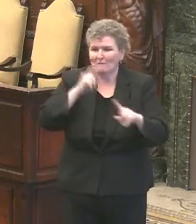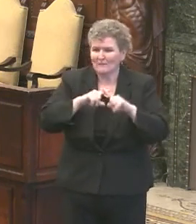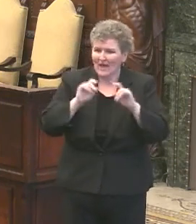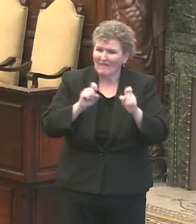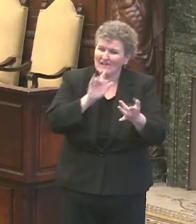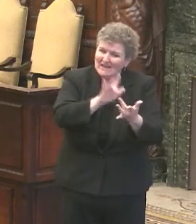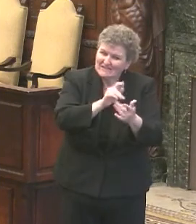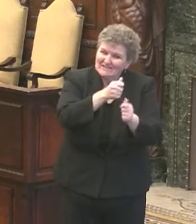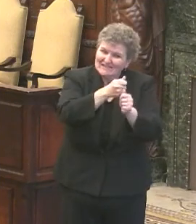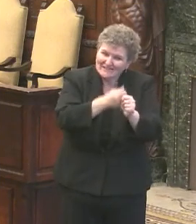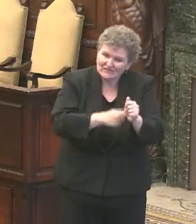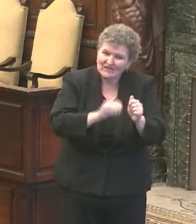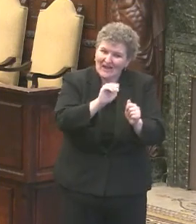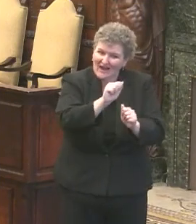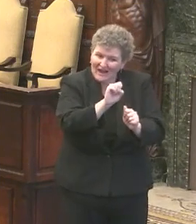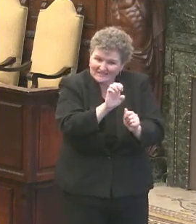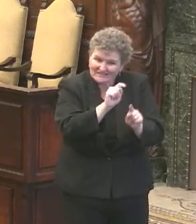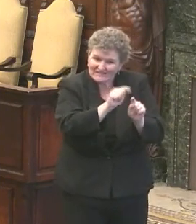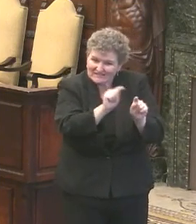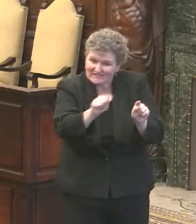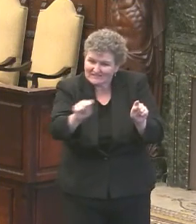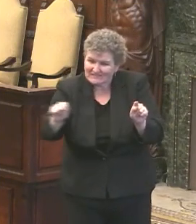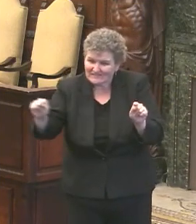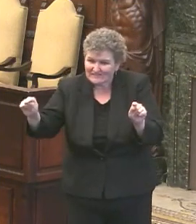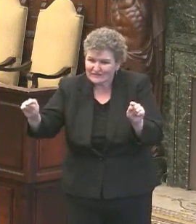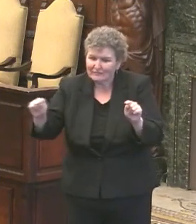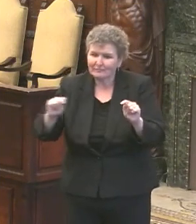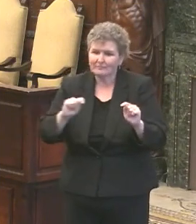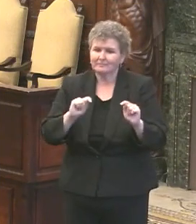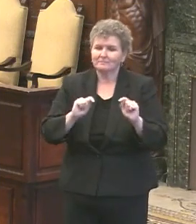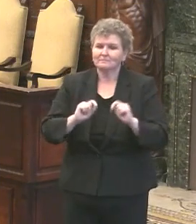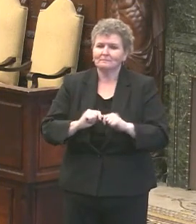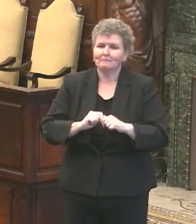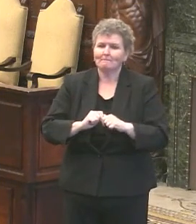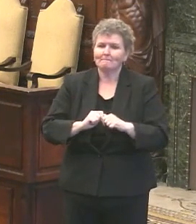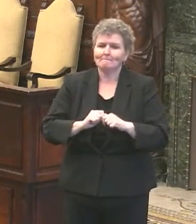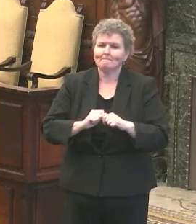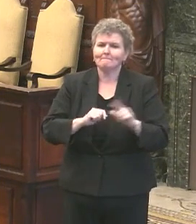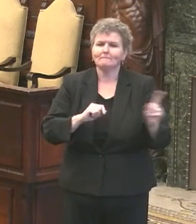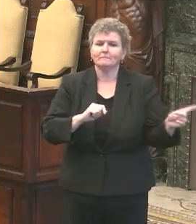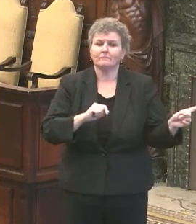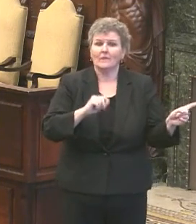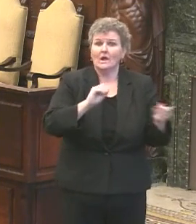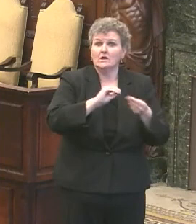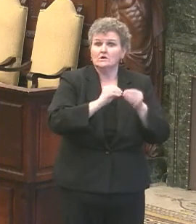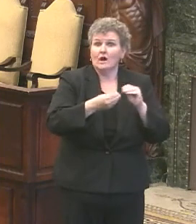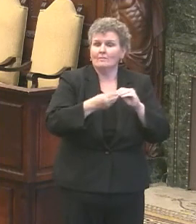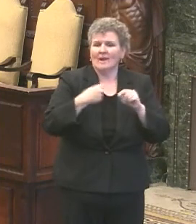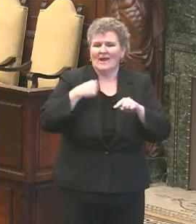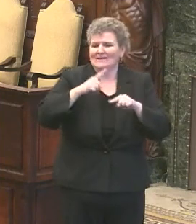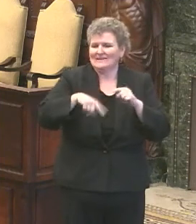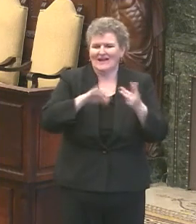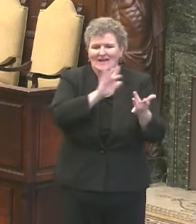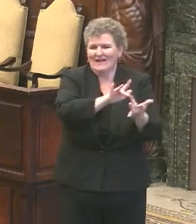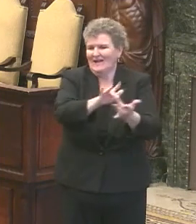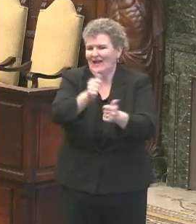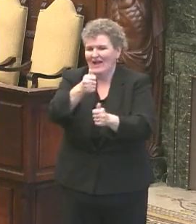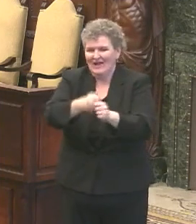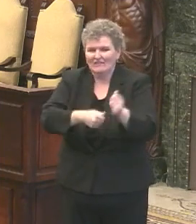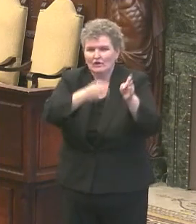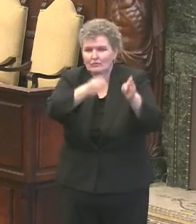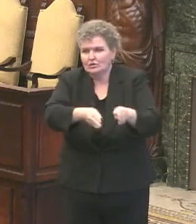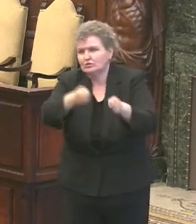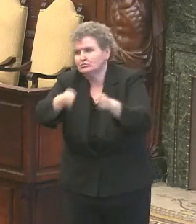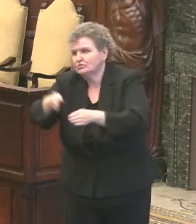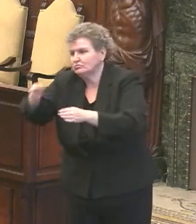case for the contact tracers by the city? With the numbers we're having now, we're not going to be able to reach every case either.